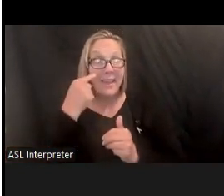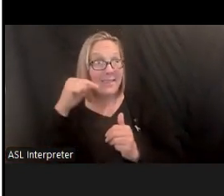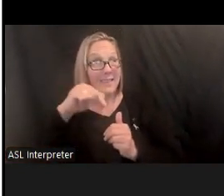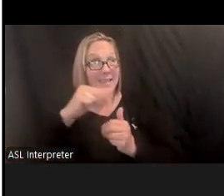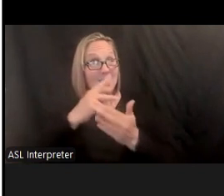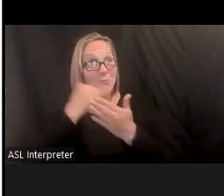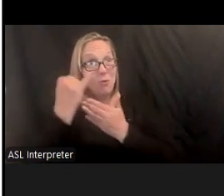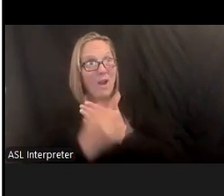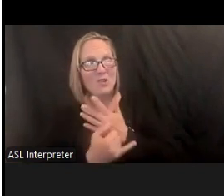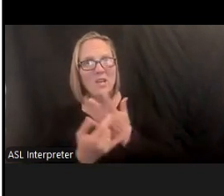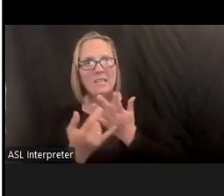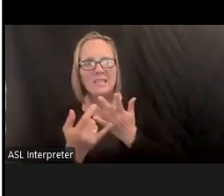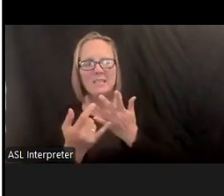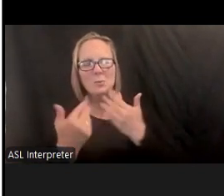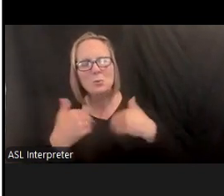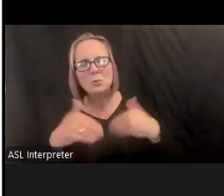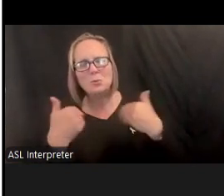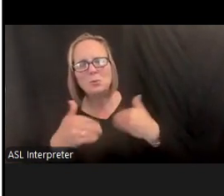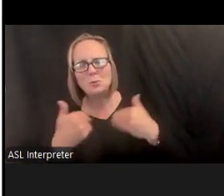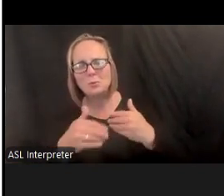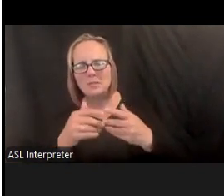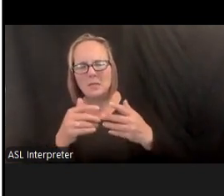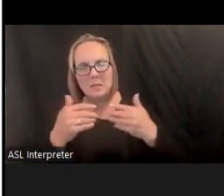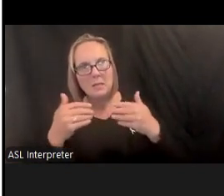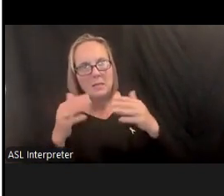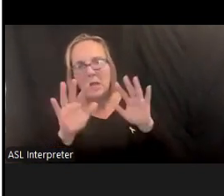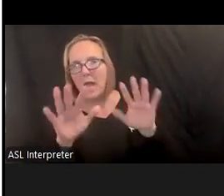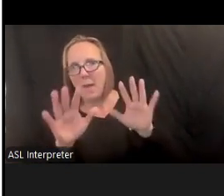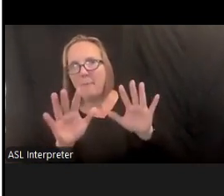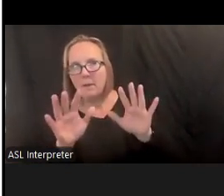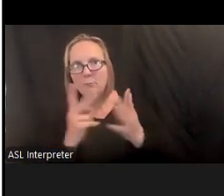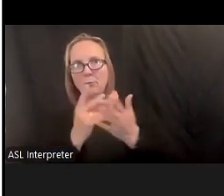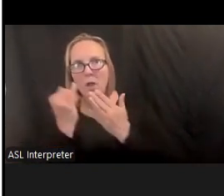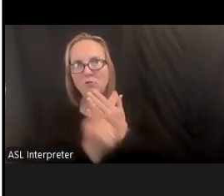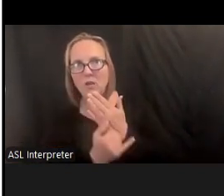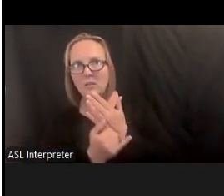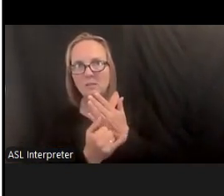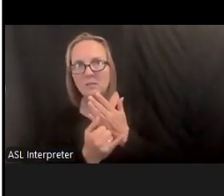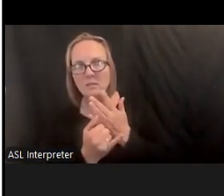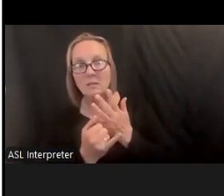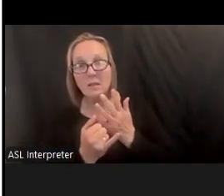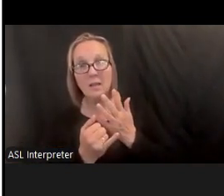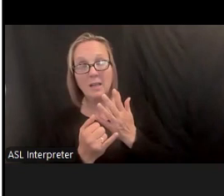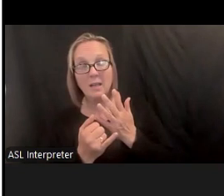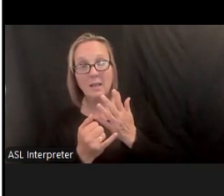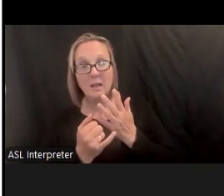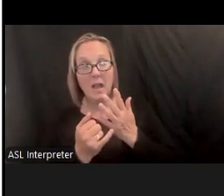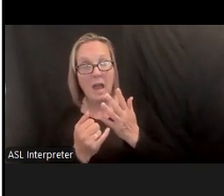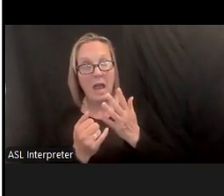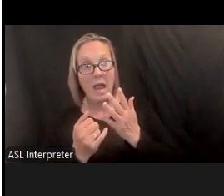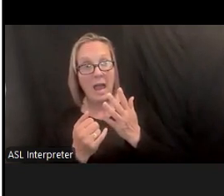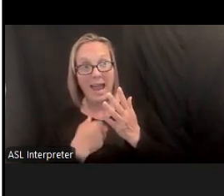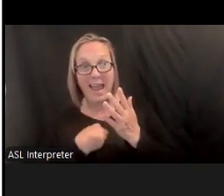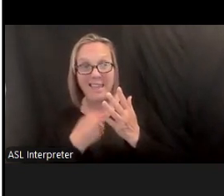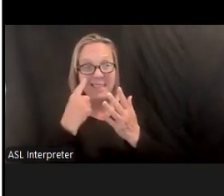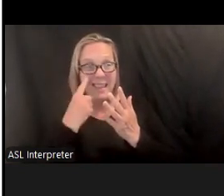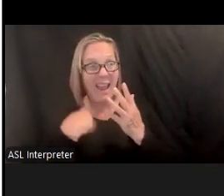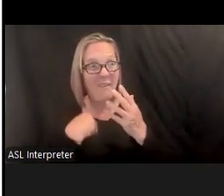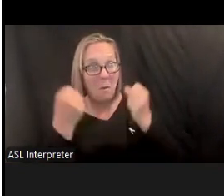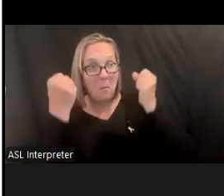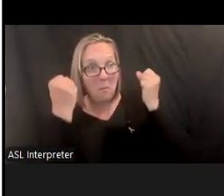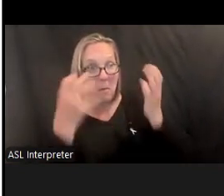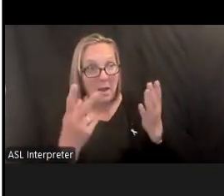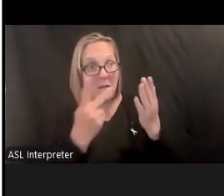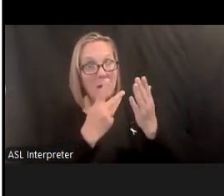a really dynamic project, and I think it offers so many positives as opposed